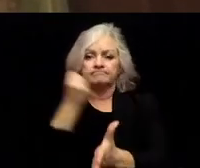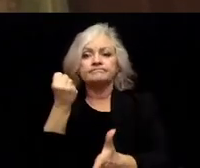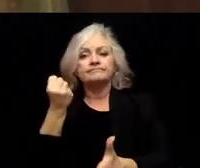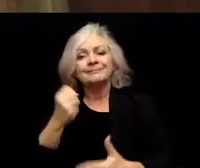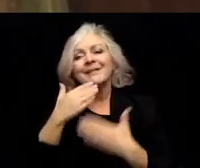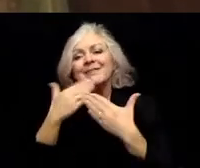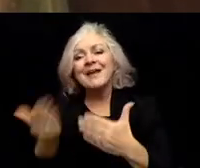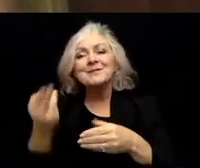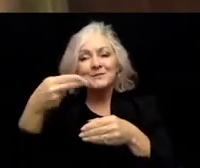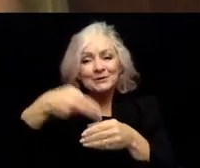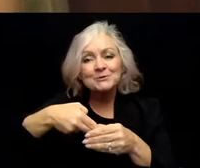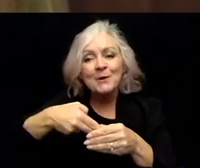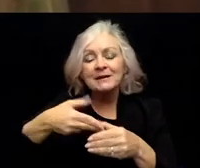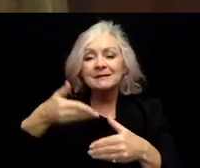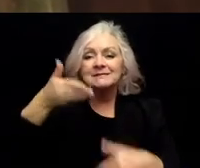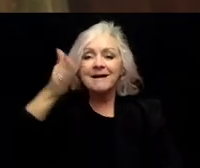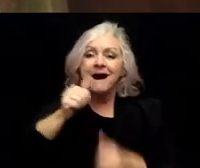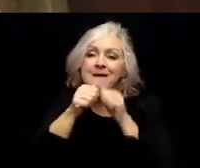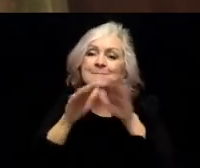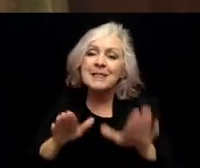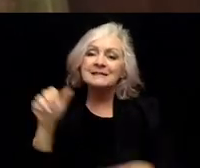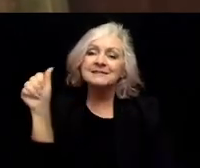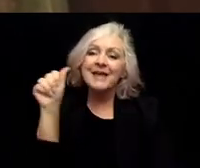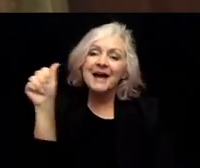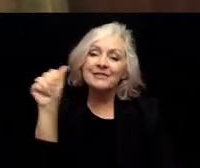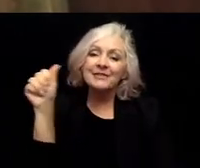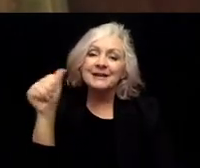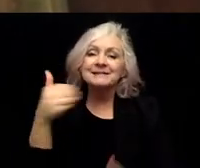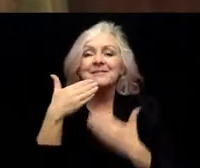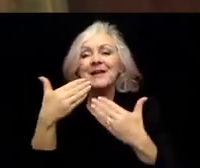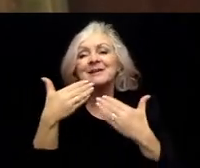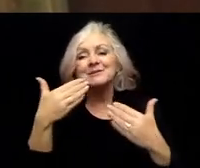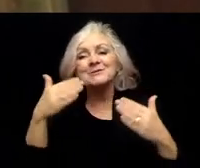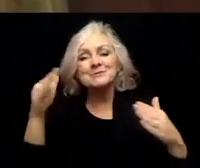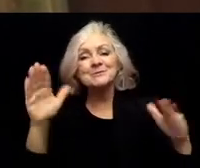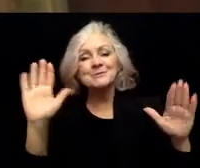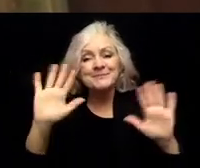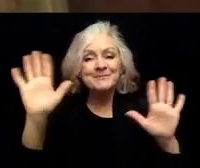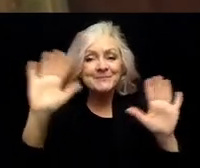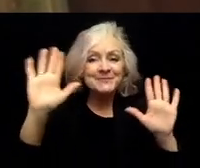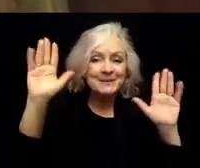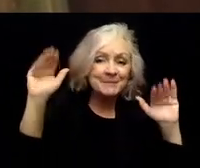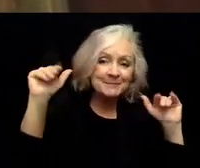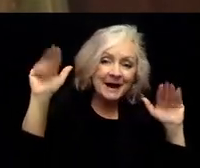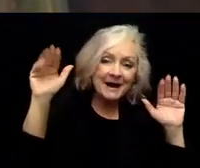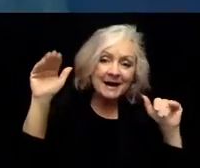athletes, especially for participating. Thank you. And I'll see you next time. Bye, Dr. Oz. Bye.